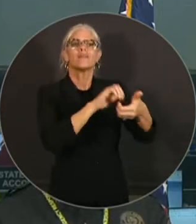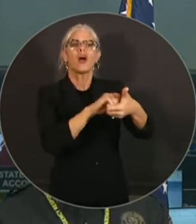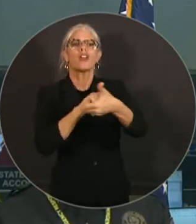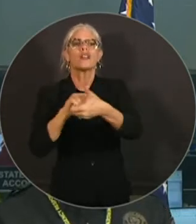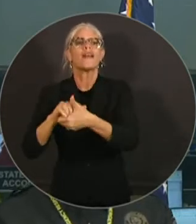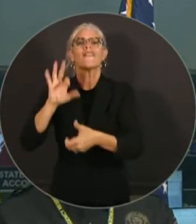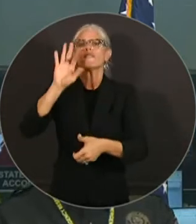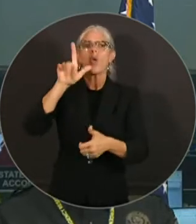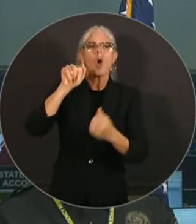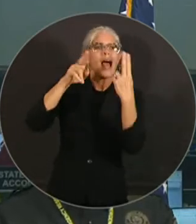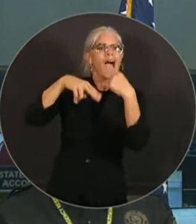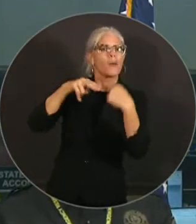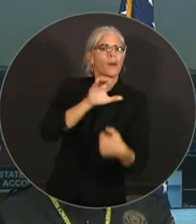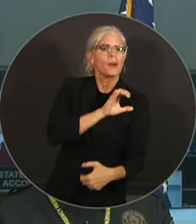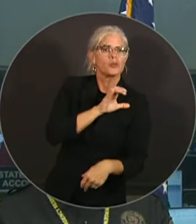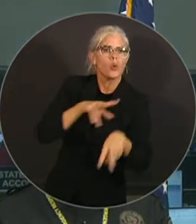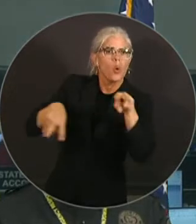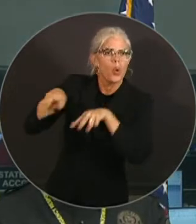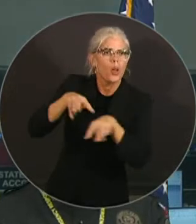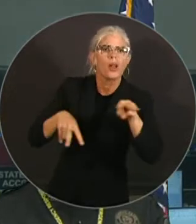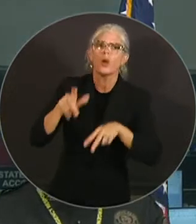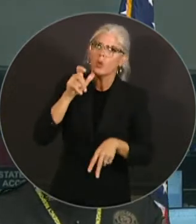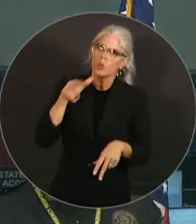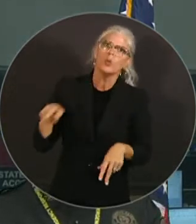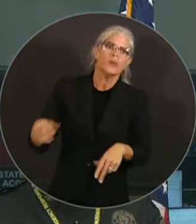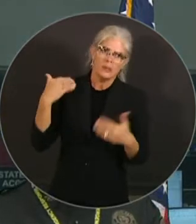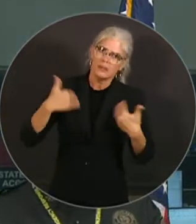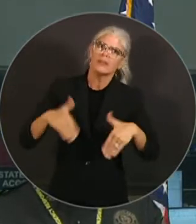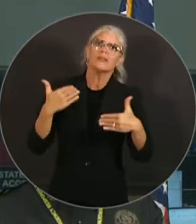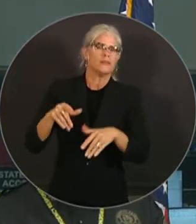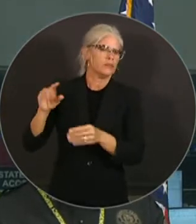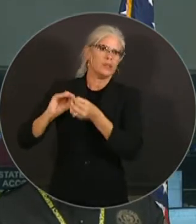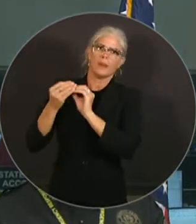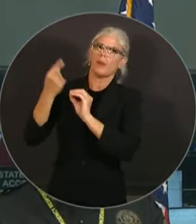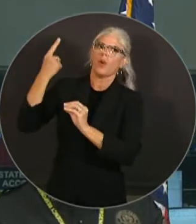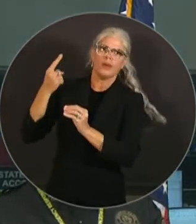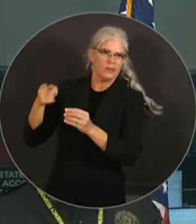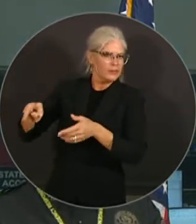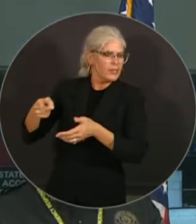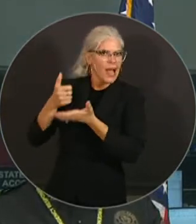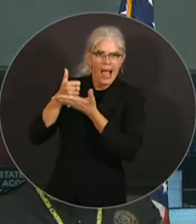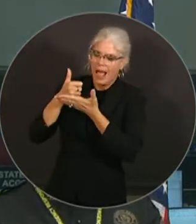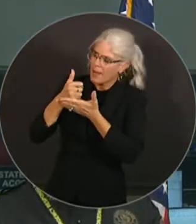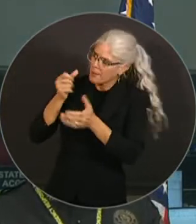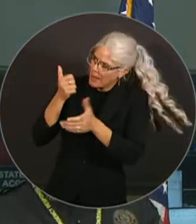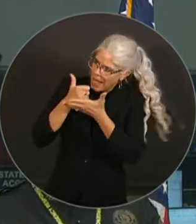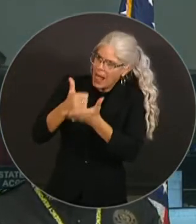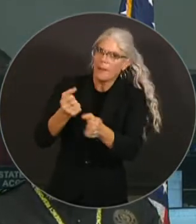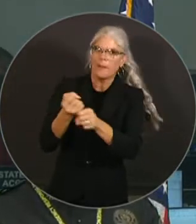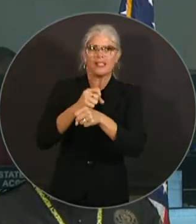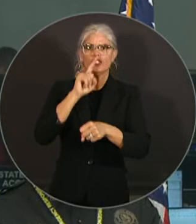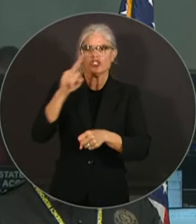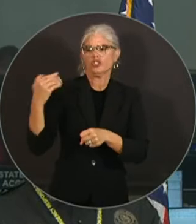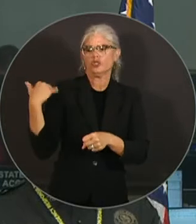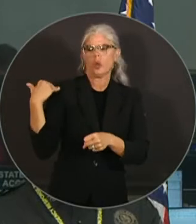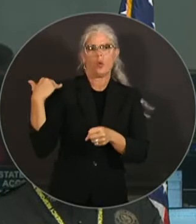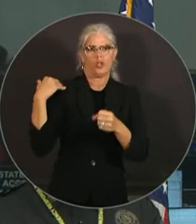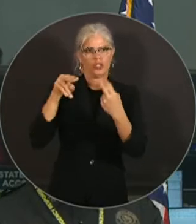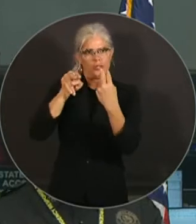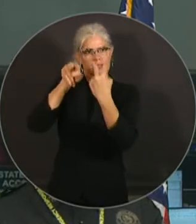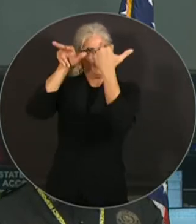Patrol, who has been an integral part of getting the shoulders open for hurricane evacuations. For real-time traffic